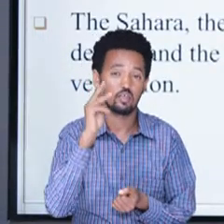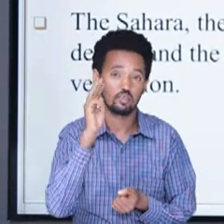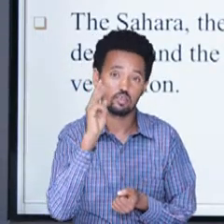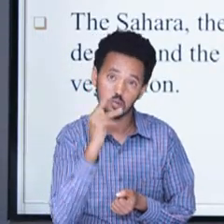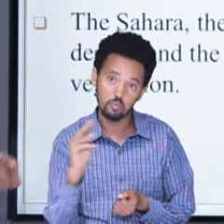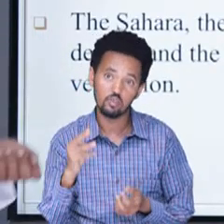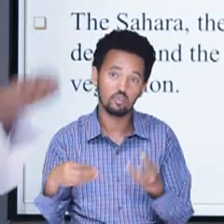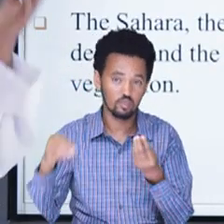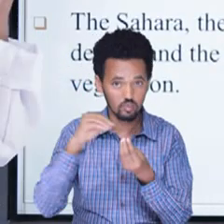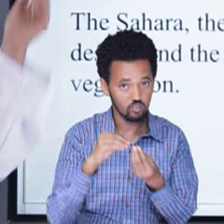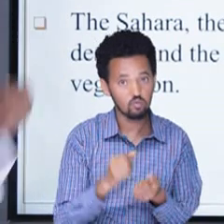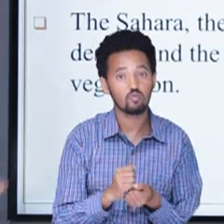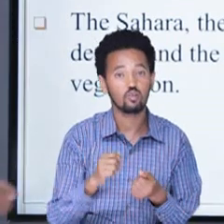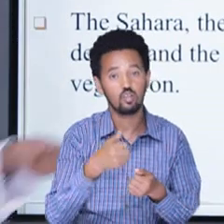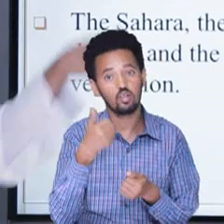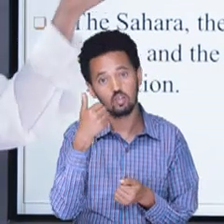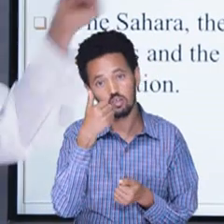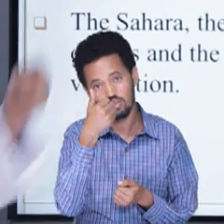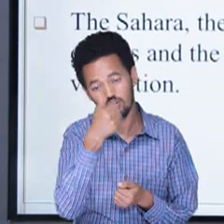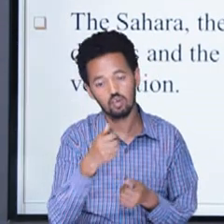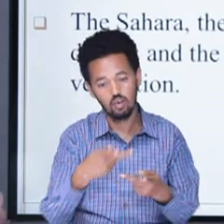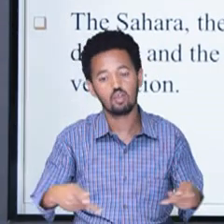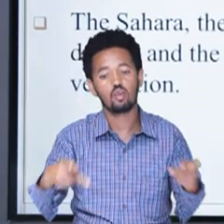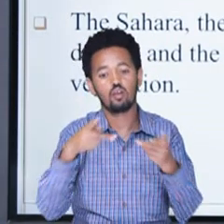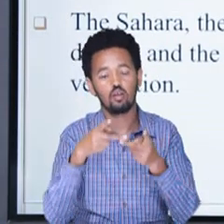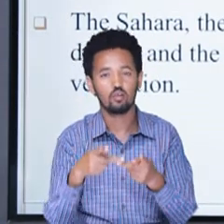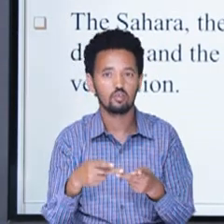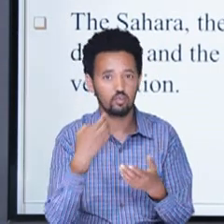vegetation developed in areas where rainfall is scant.